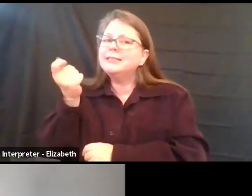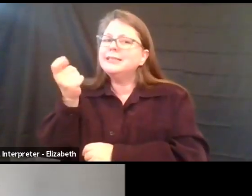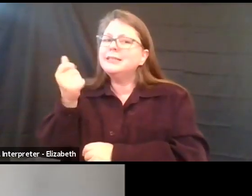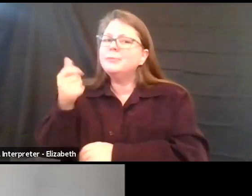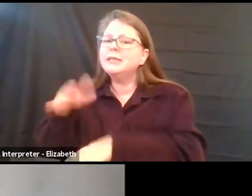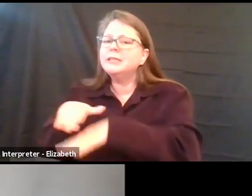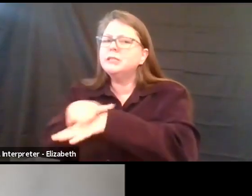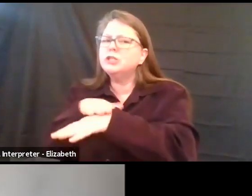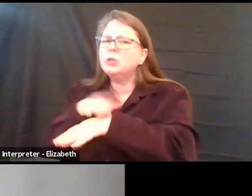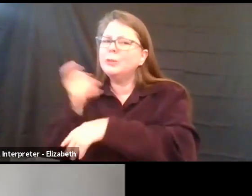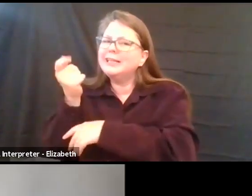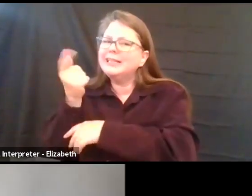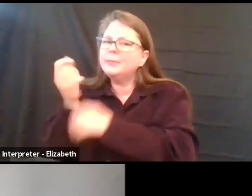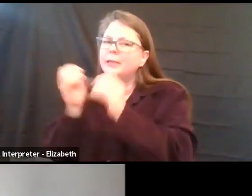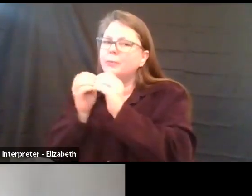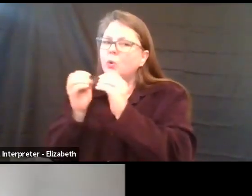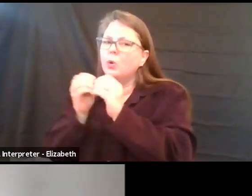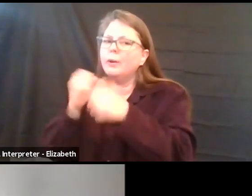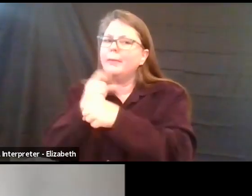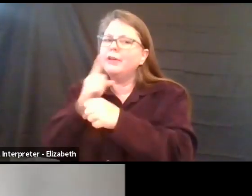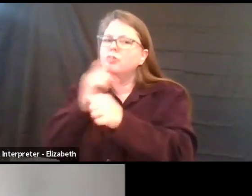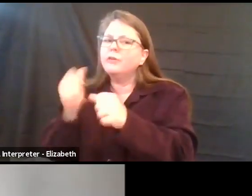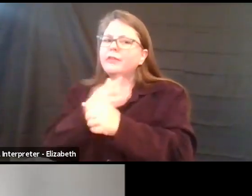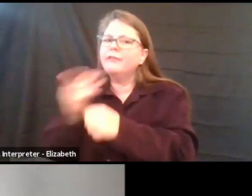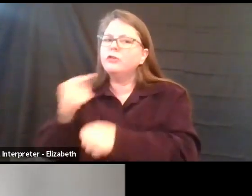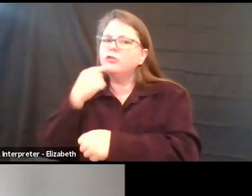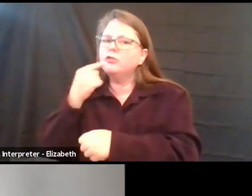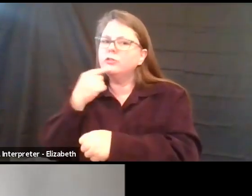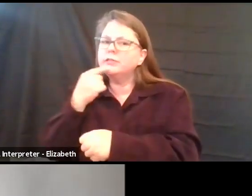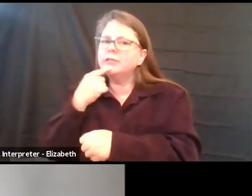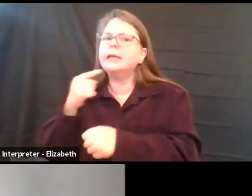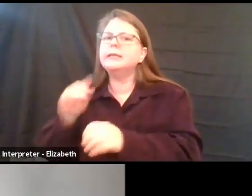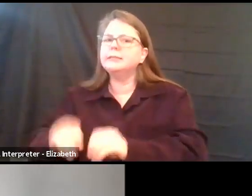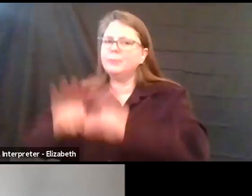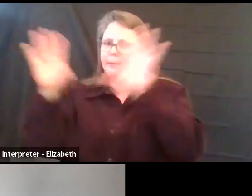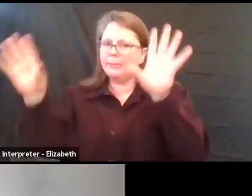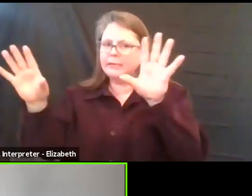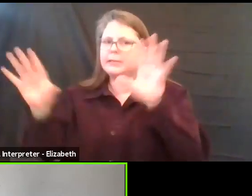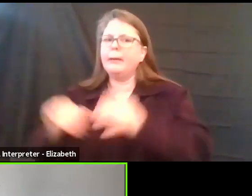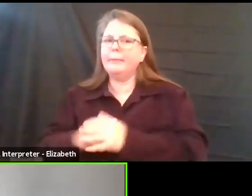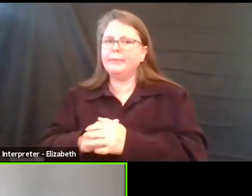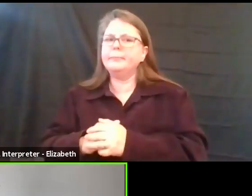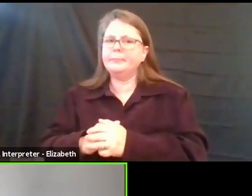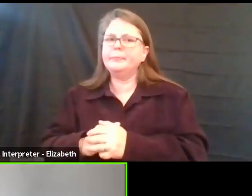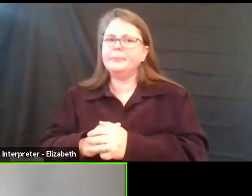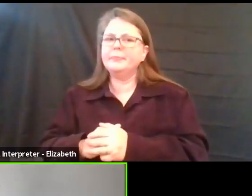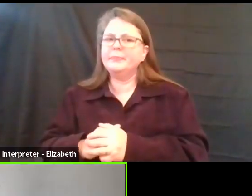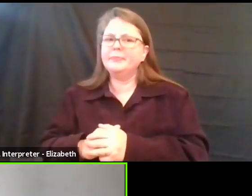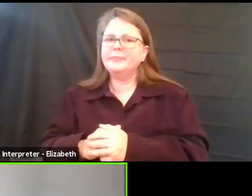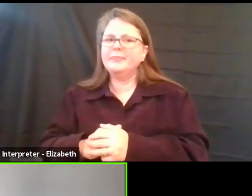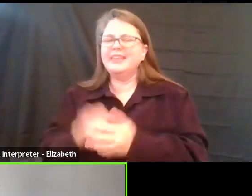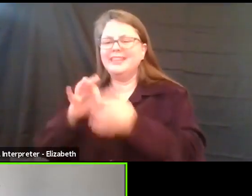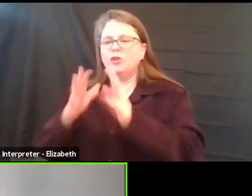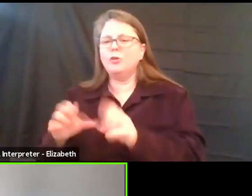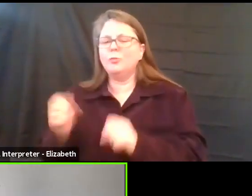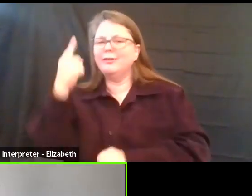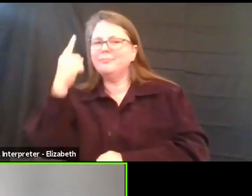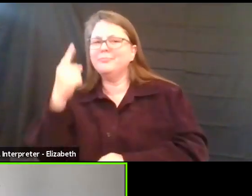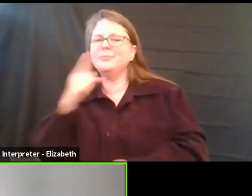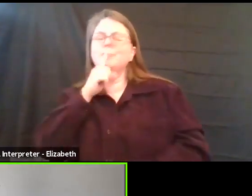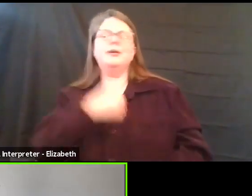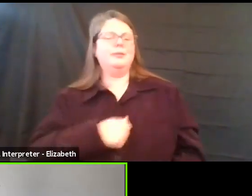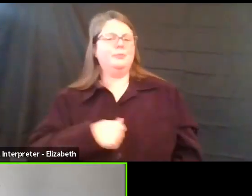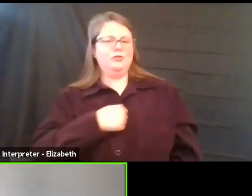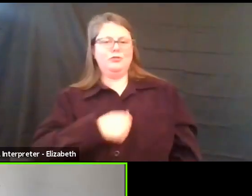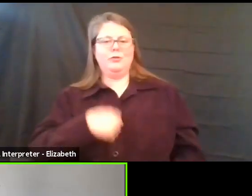make sure that everything you're saying is being picked up by our interpreters. I'm sorry about that.